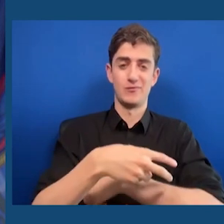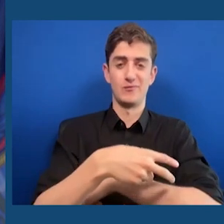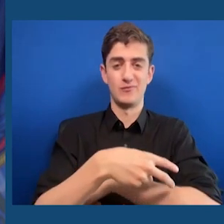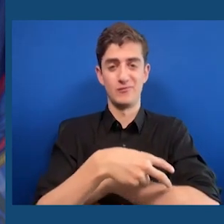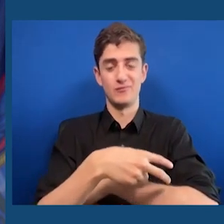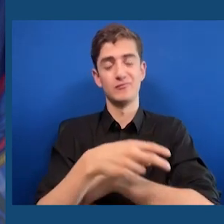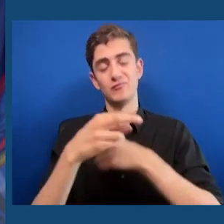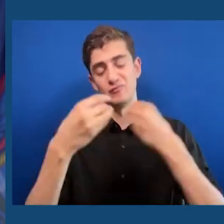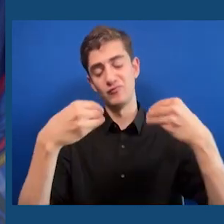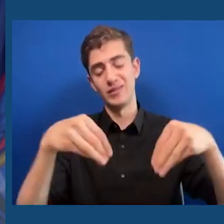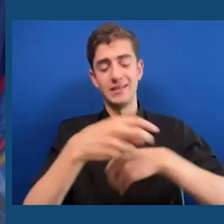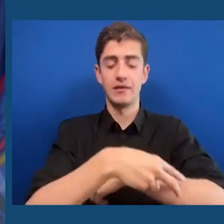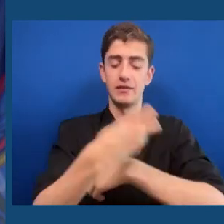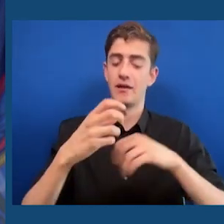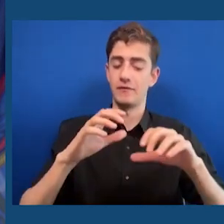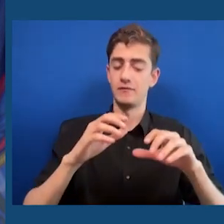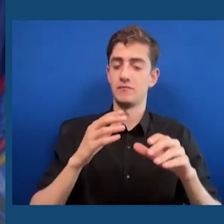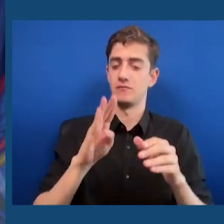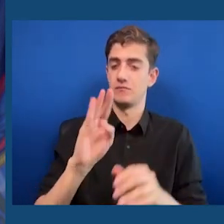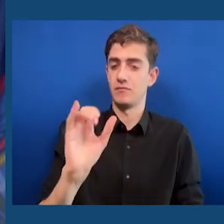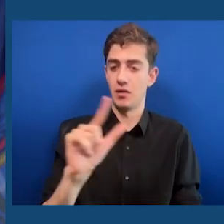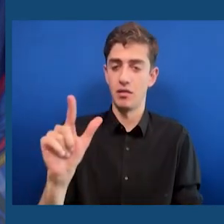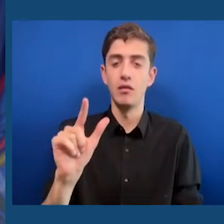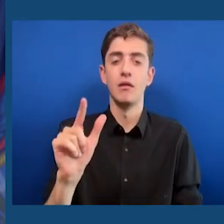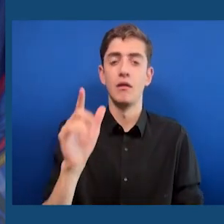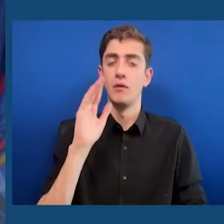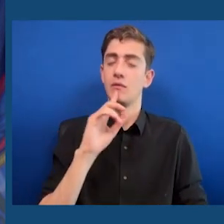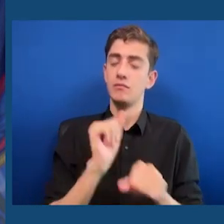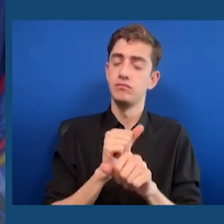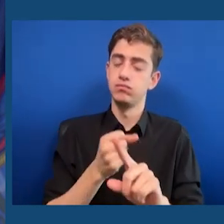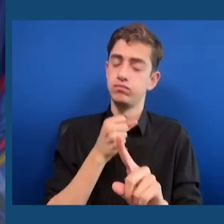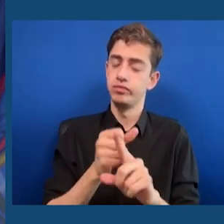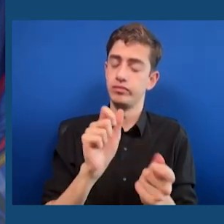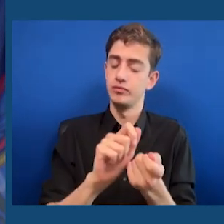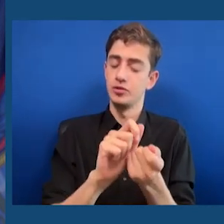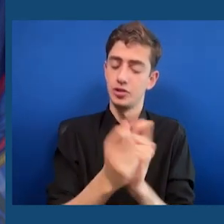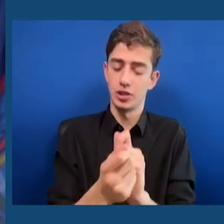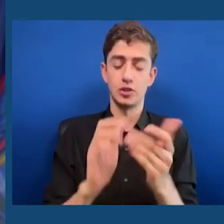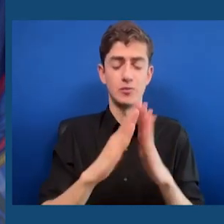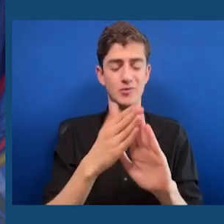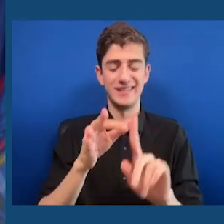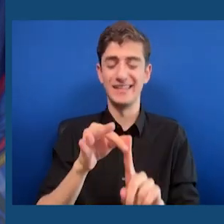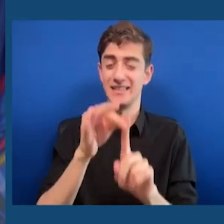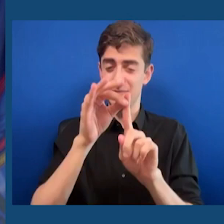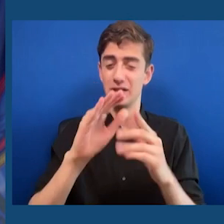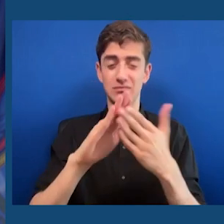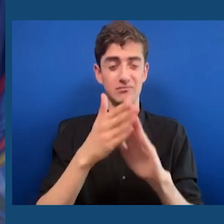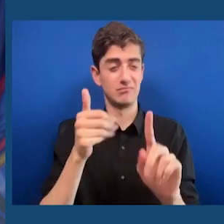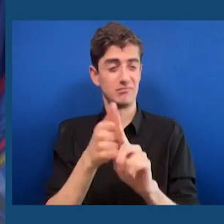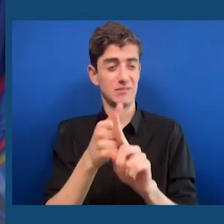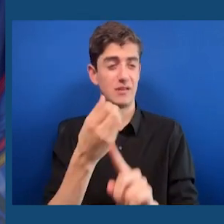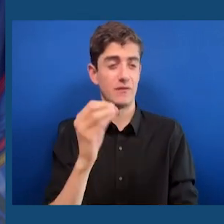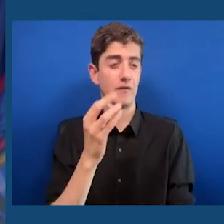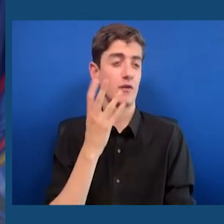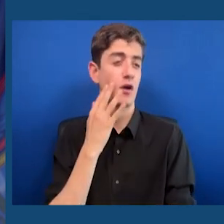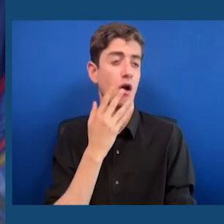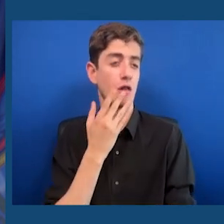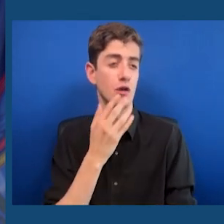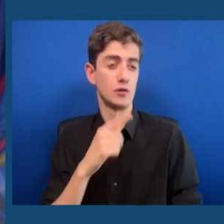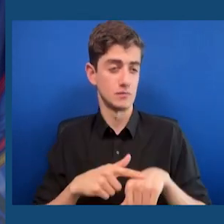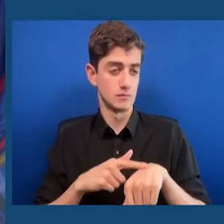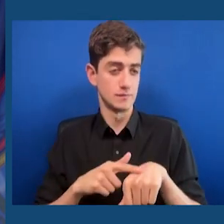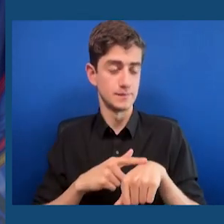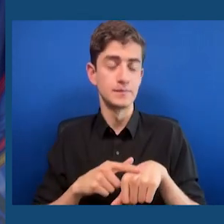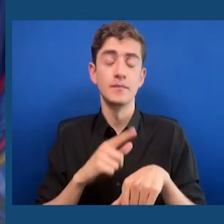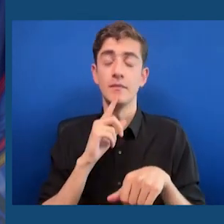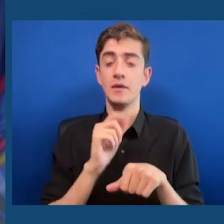have a meaningful change for communities, especially communities of color. Governor Hochul, thank you for being